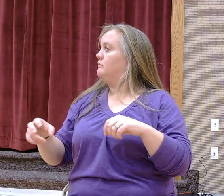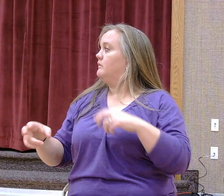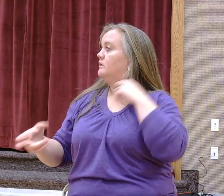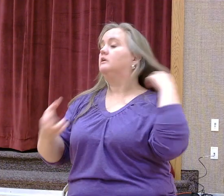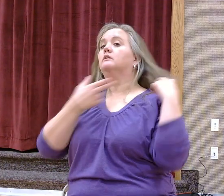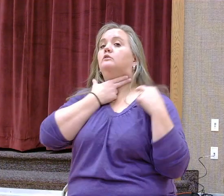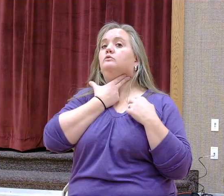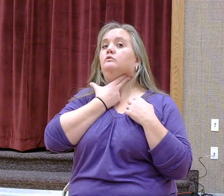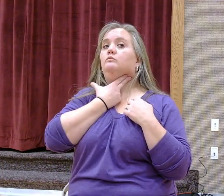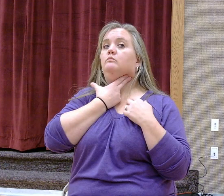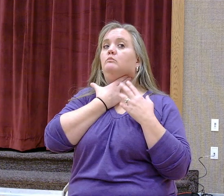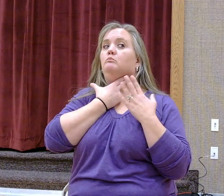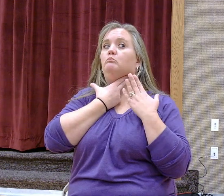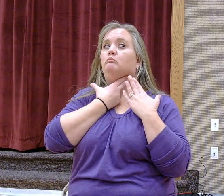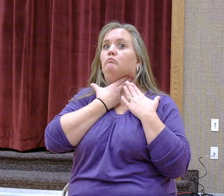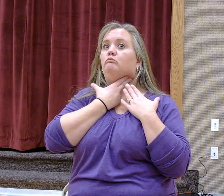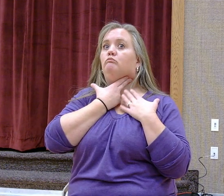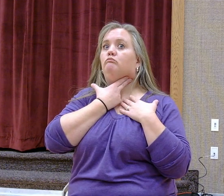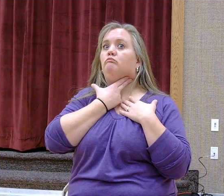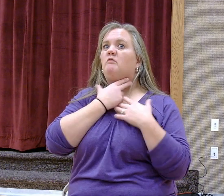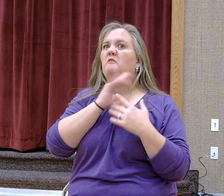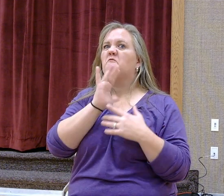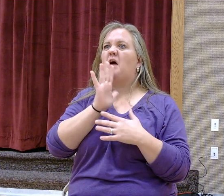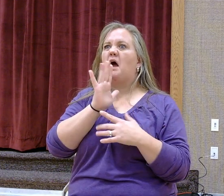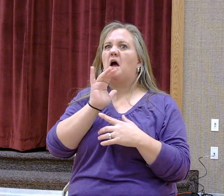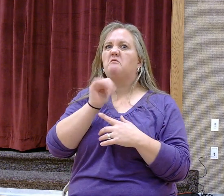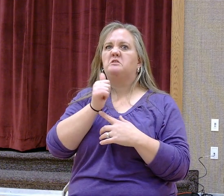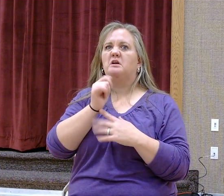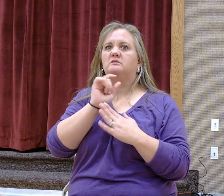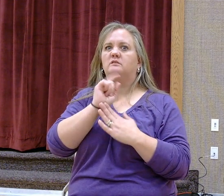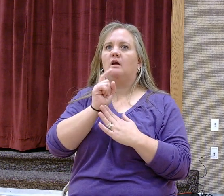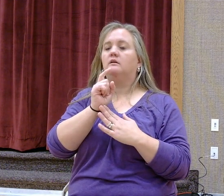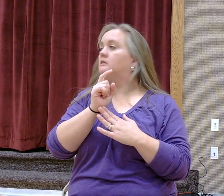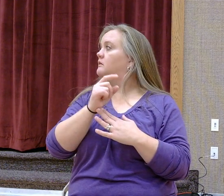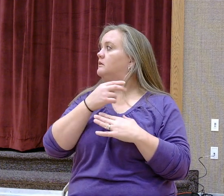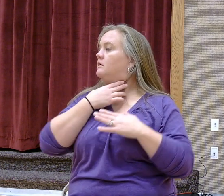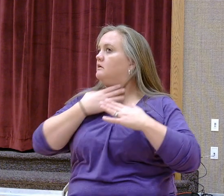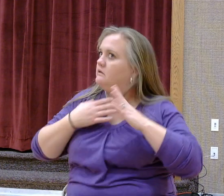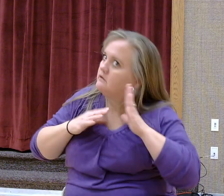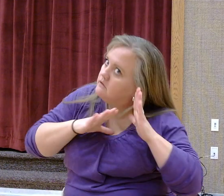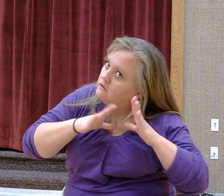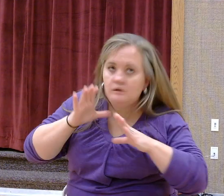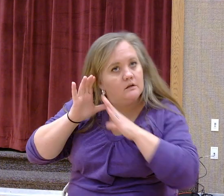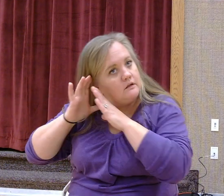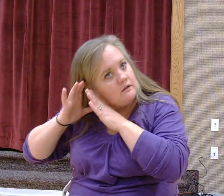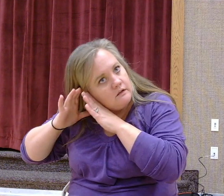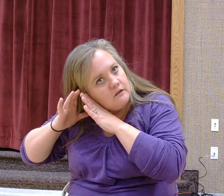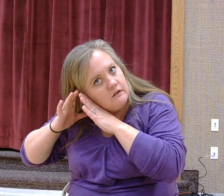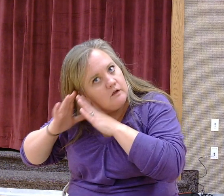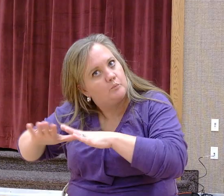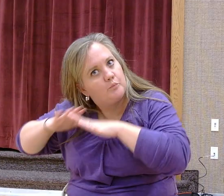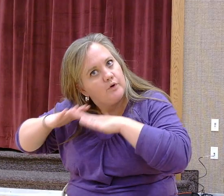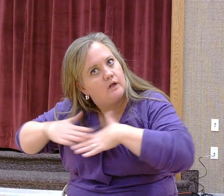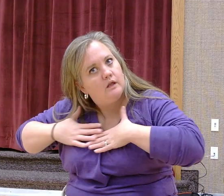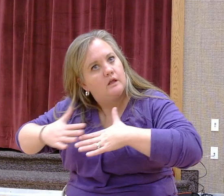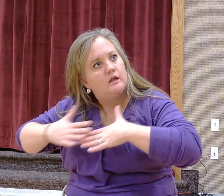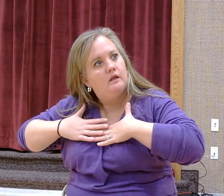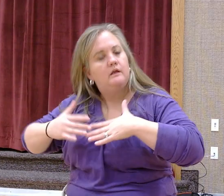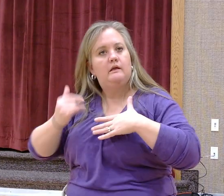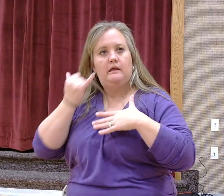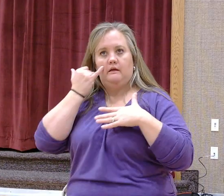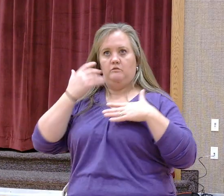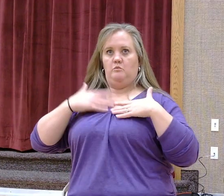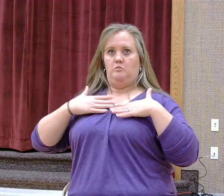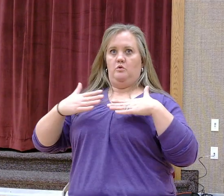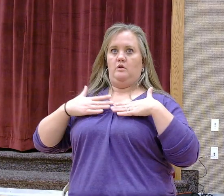for a pulse. Do that for about 5 or 10 seconds. You can bend down and see if they're breathing. You can see if their chest is right and if they're breathing. If